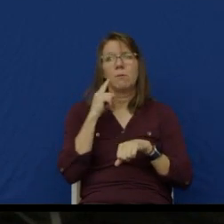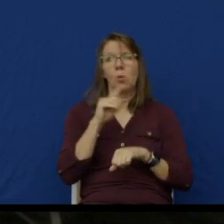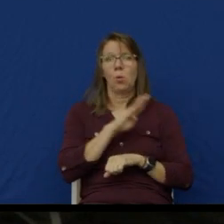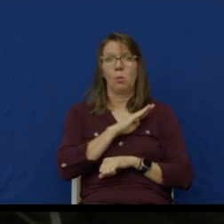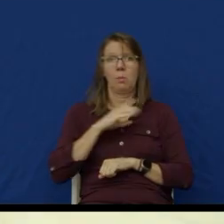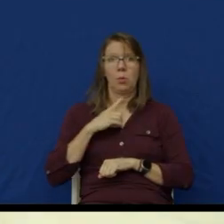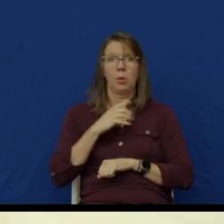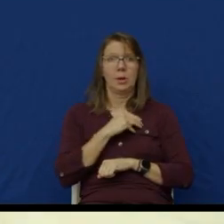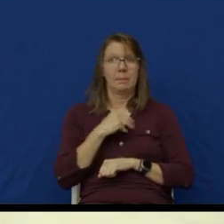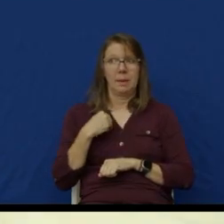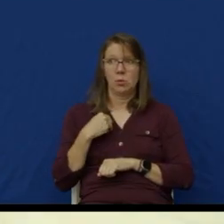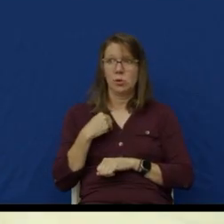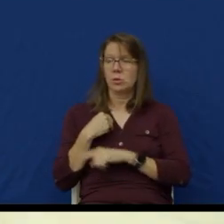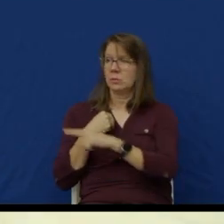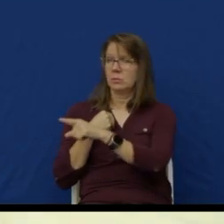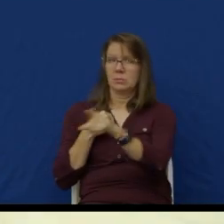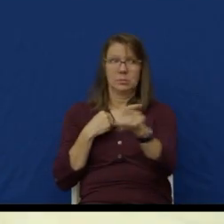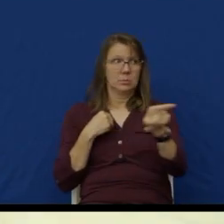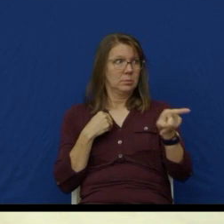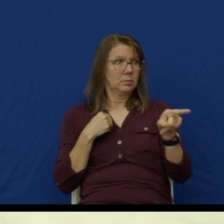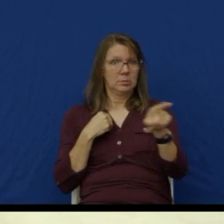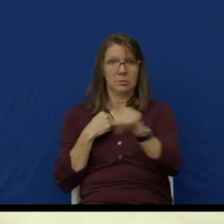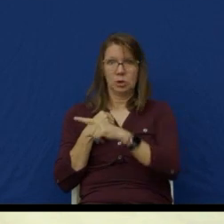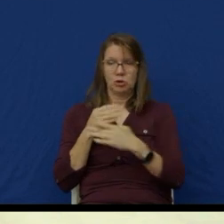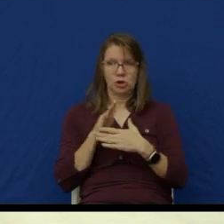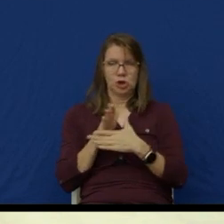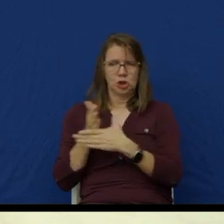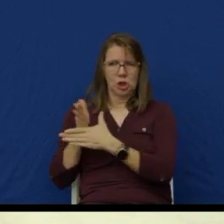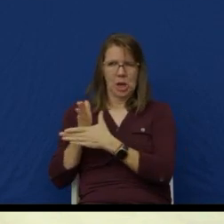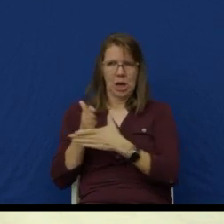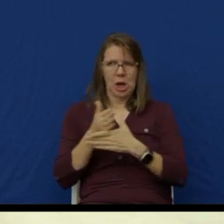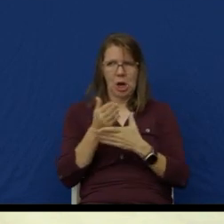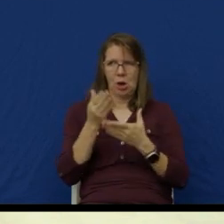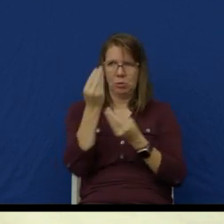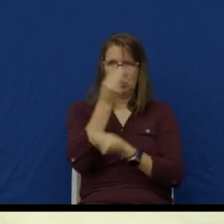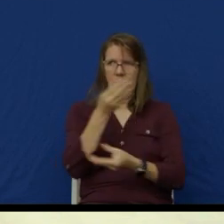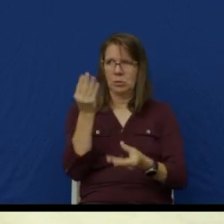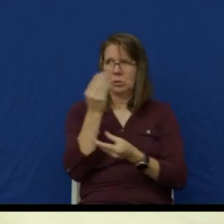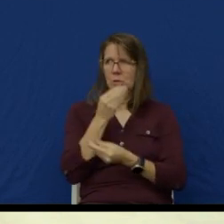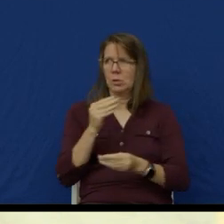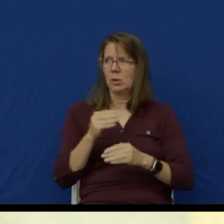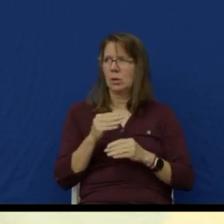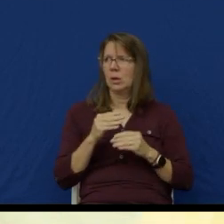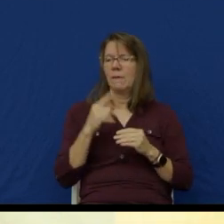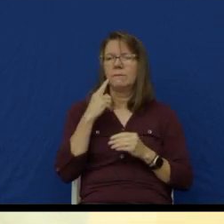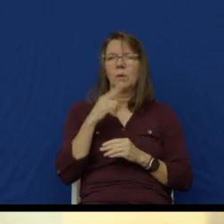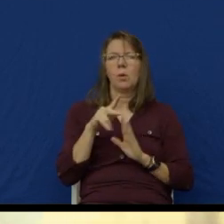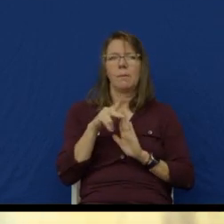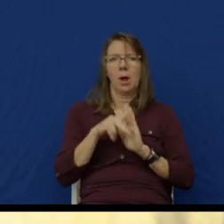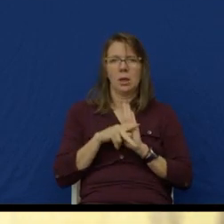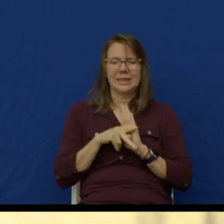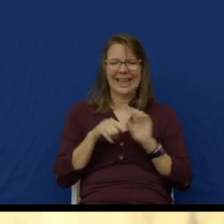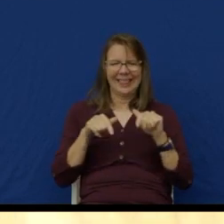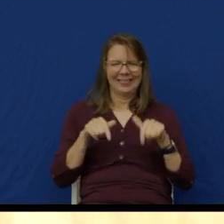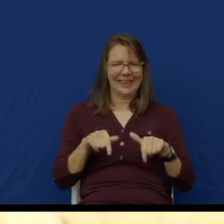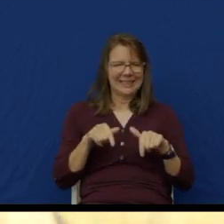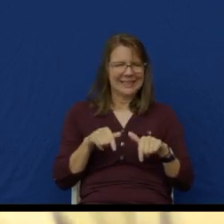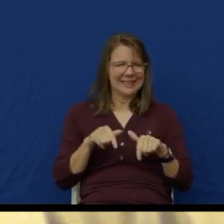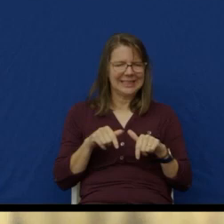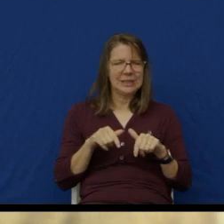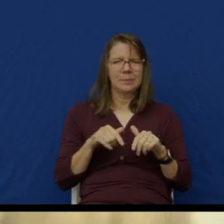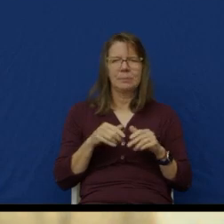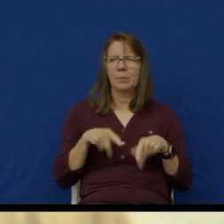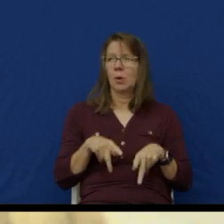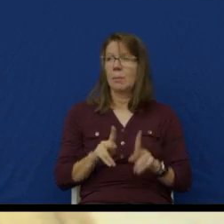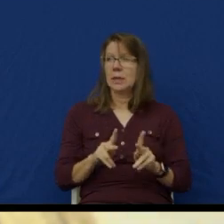to share. This is, per policy, this agenda item